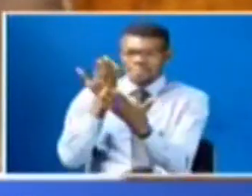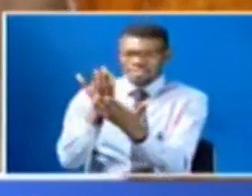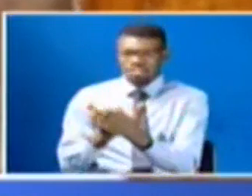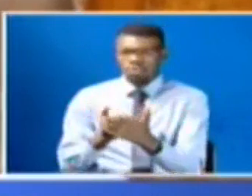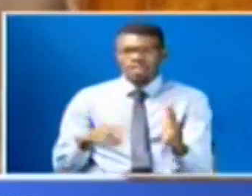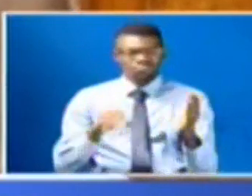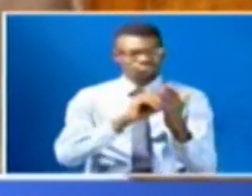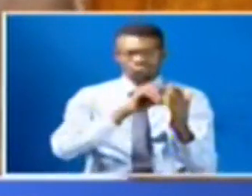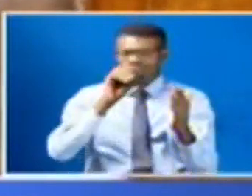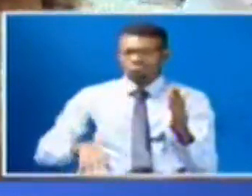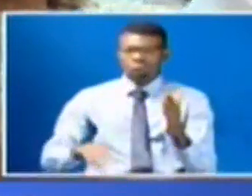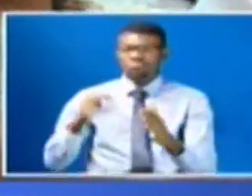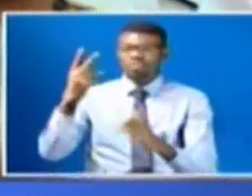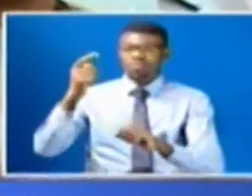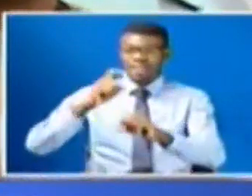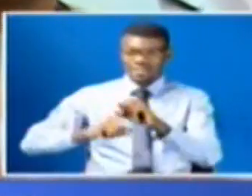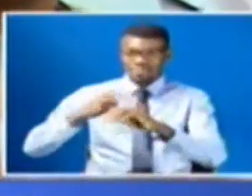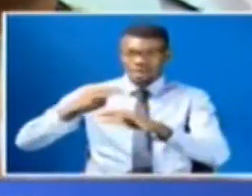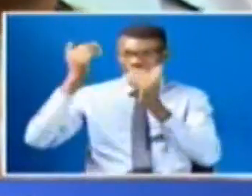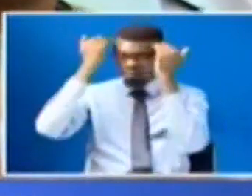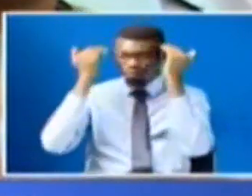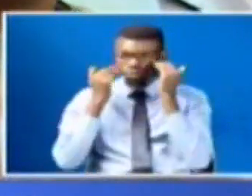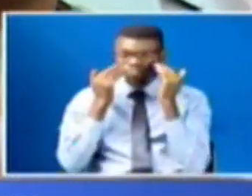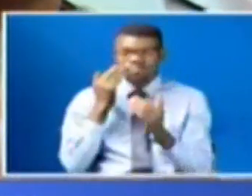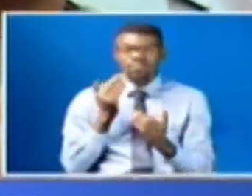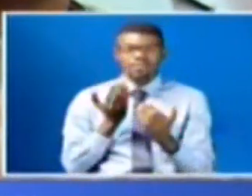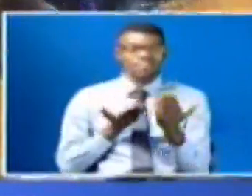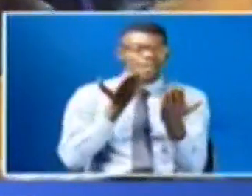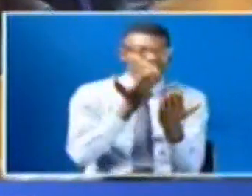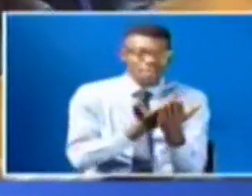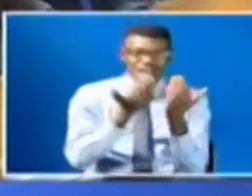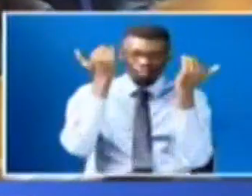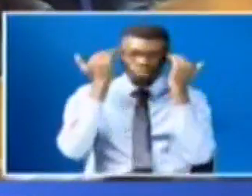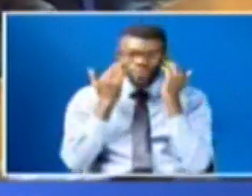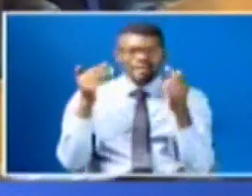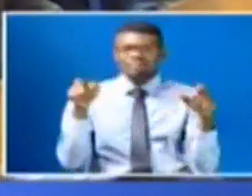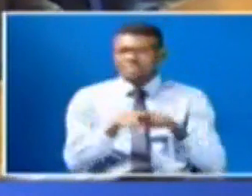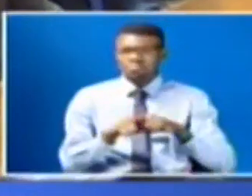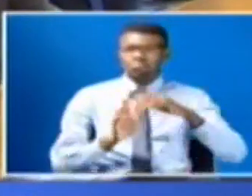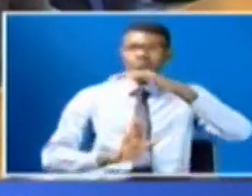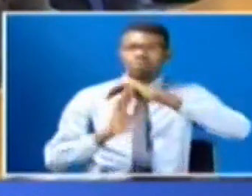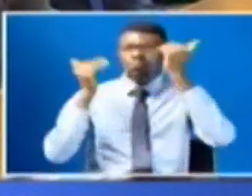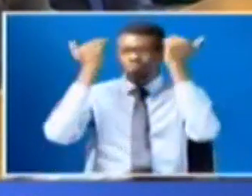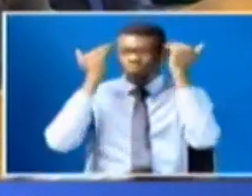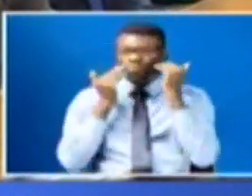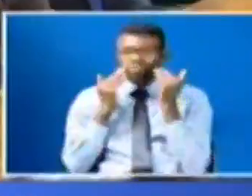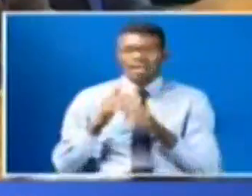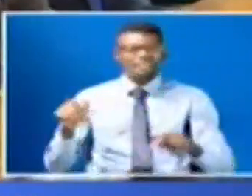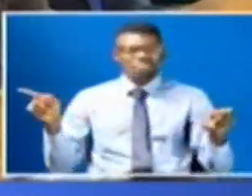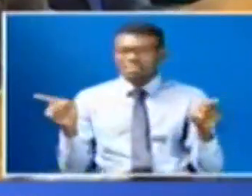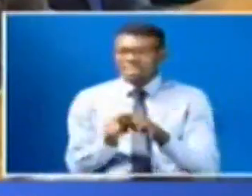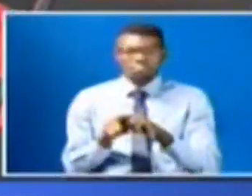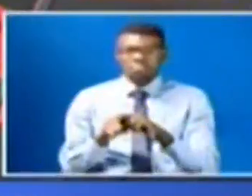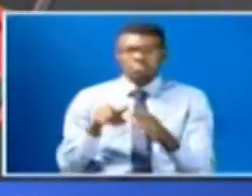dismissed twice by the High Court. The Court of Appeal gave the same verdict. Now the highest court in the land has dashed Karua's